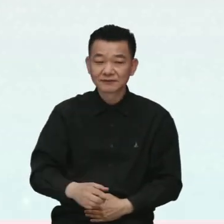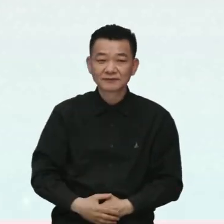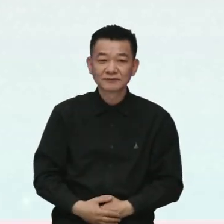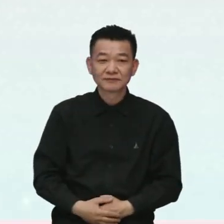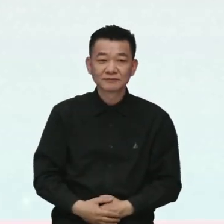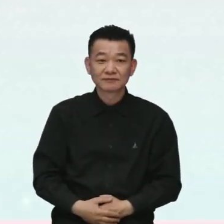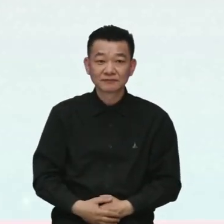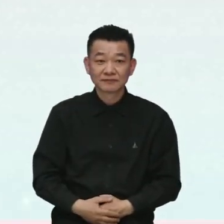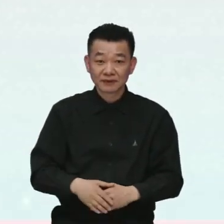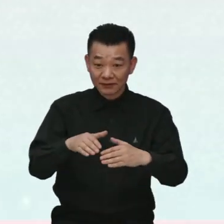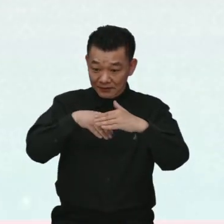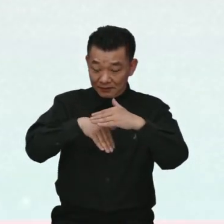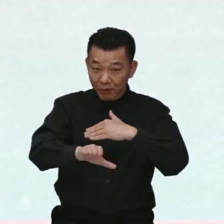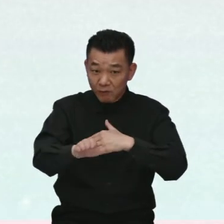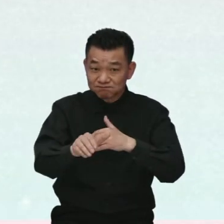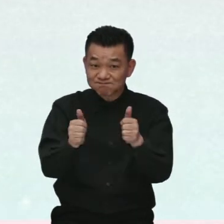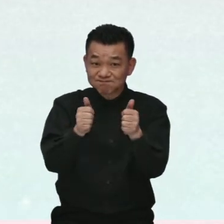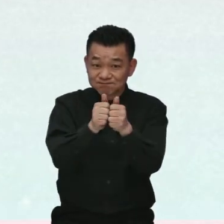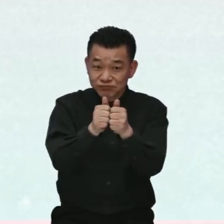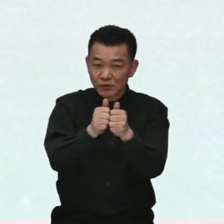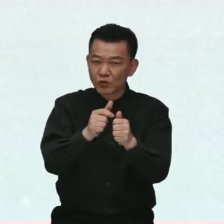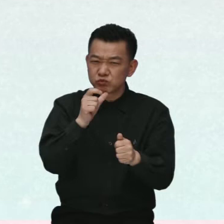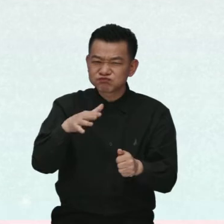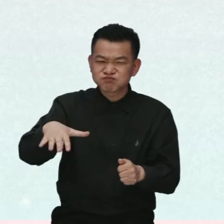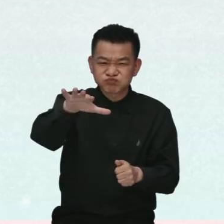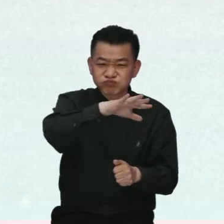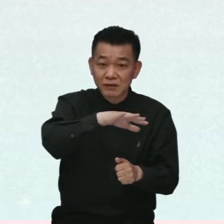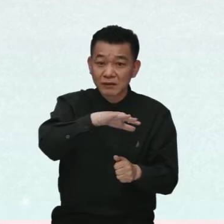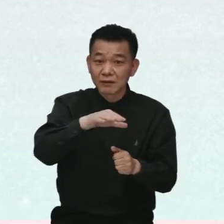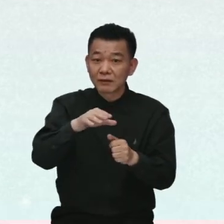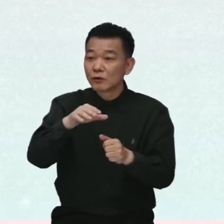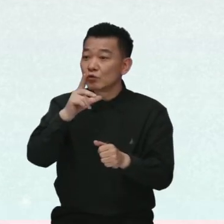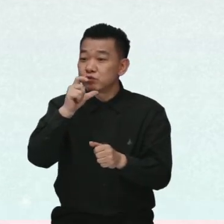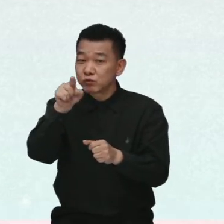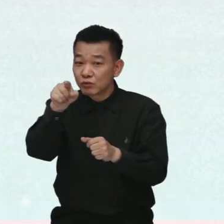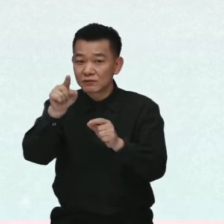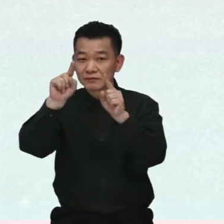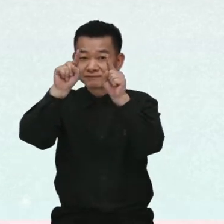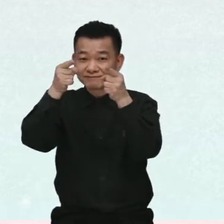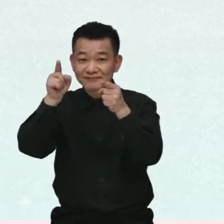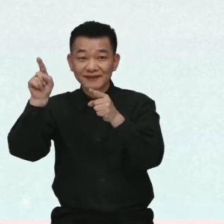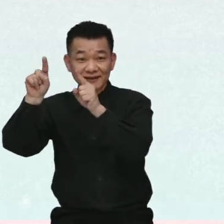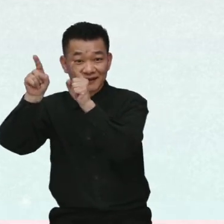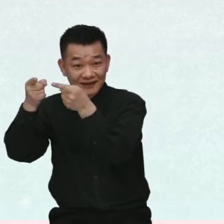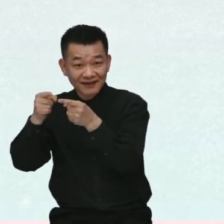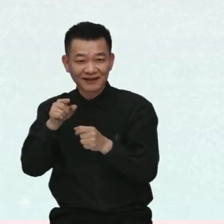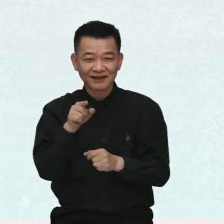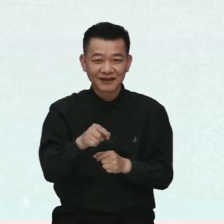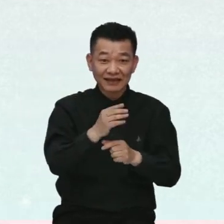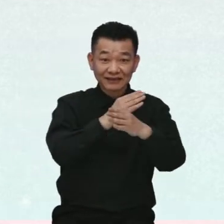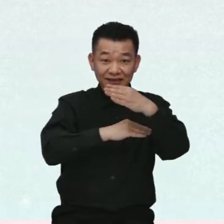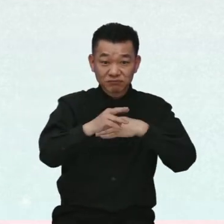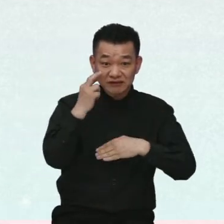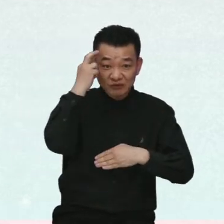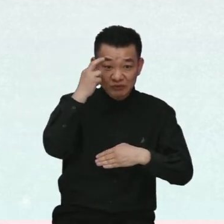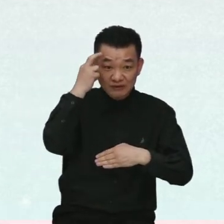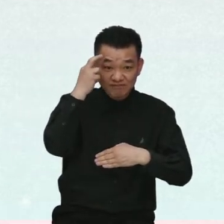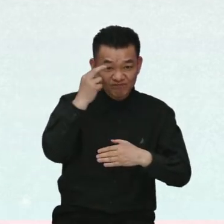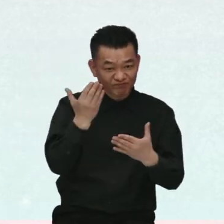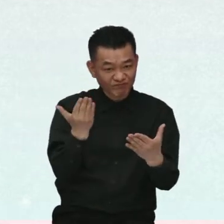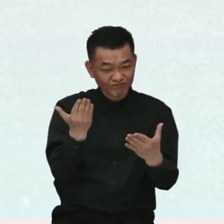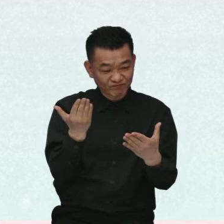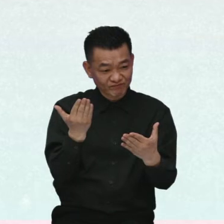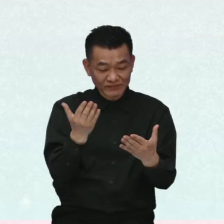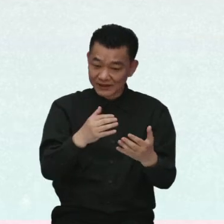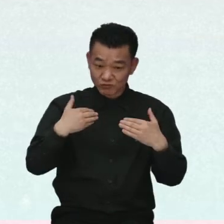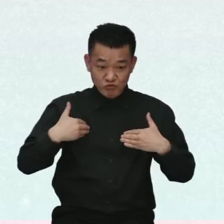Let's solve a quiz. Not being able to have blank and blank, which everybody has from birth due to a disability, is